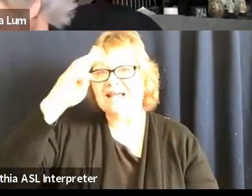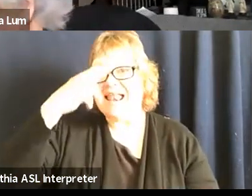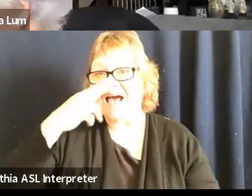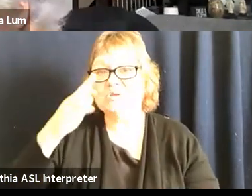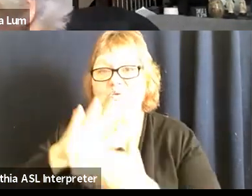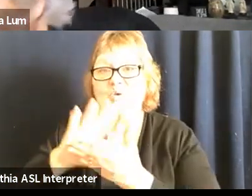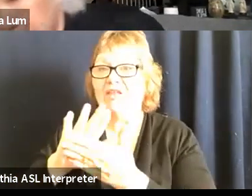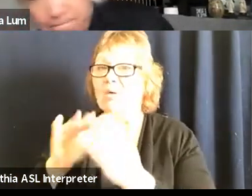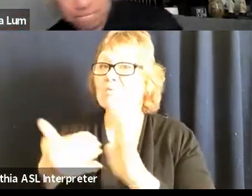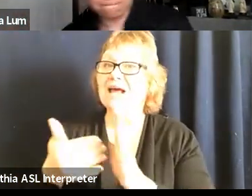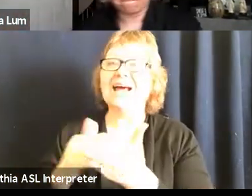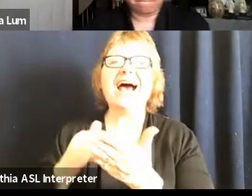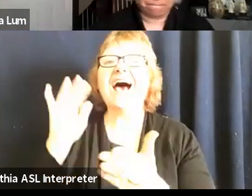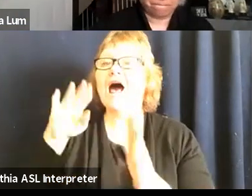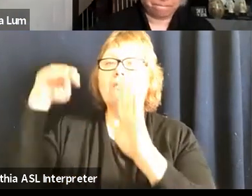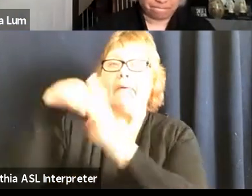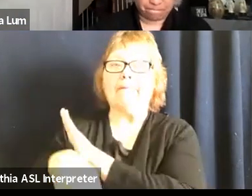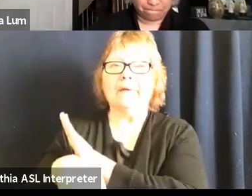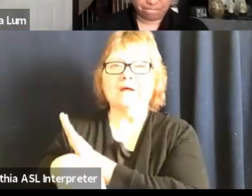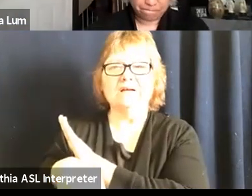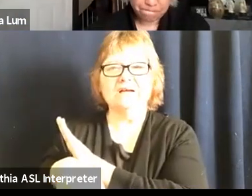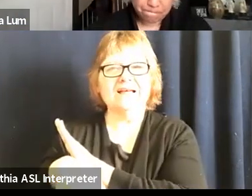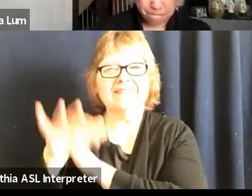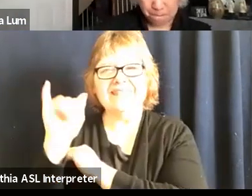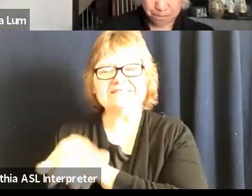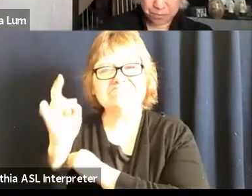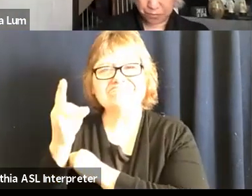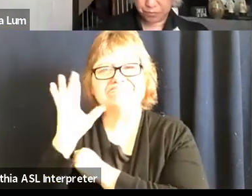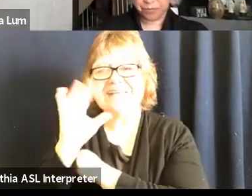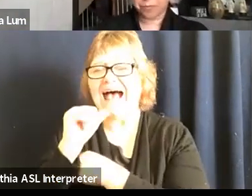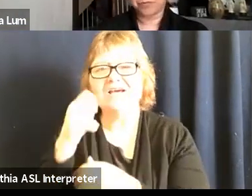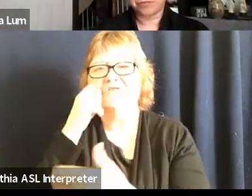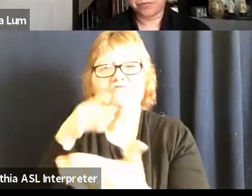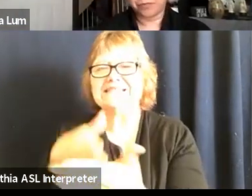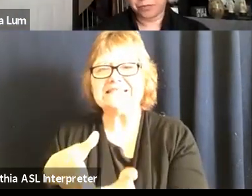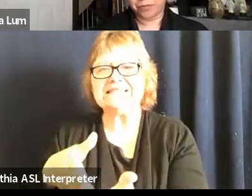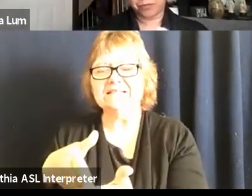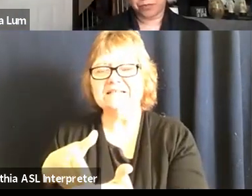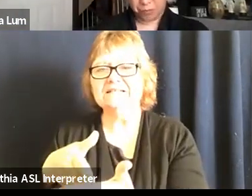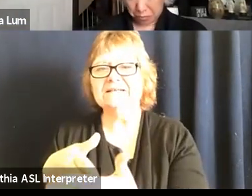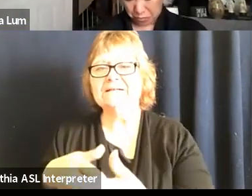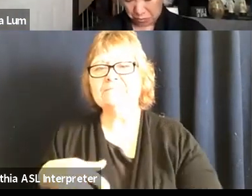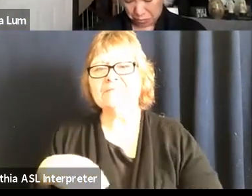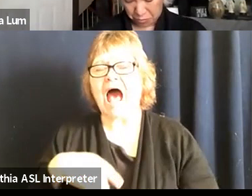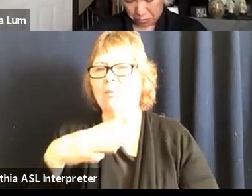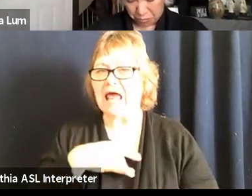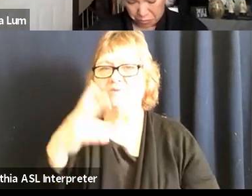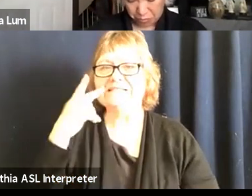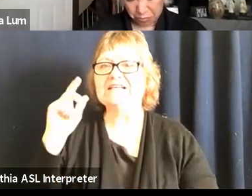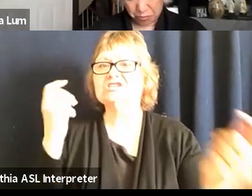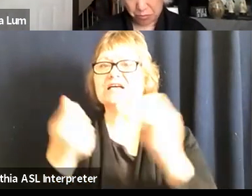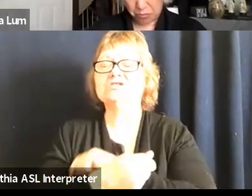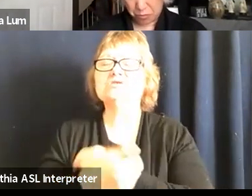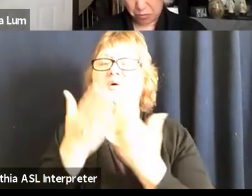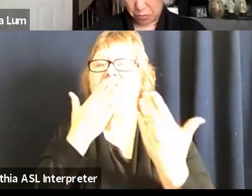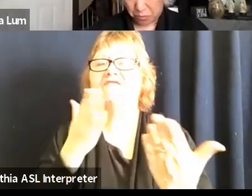is outrageous and strictly racist. And I would like to see that change. So thank you for the work that